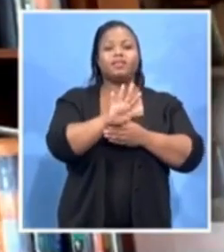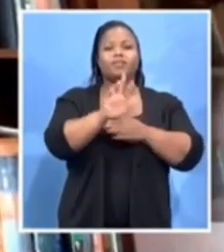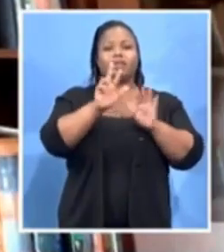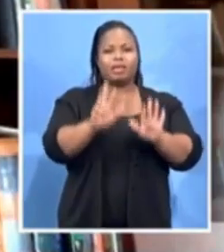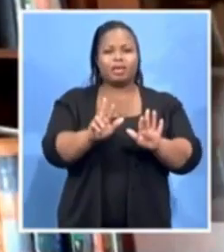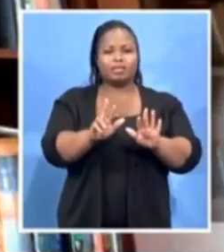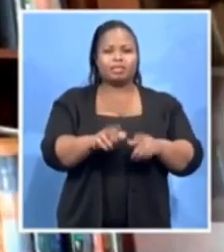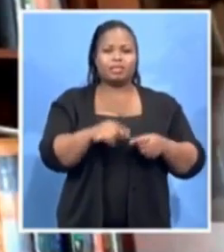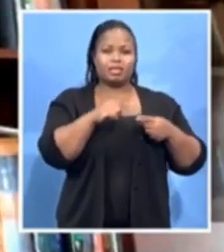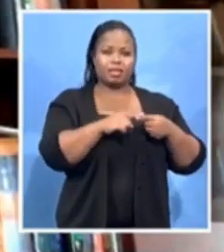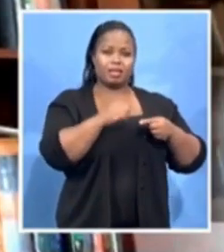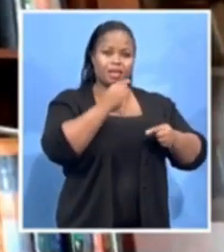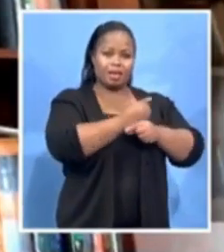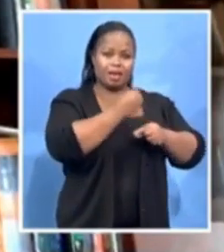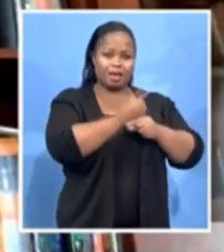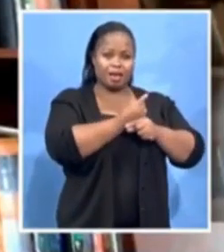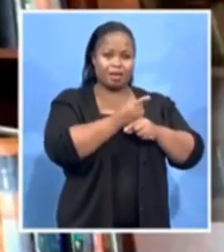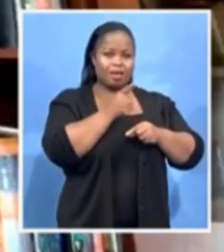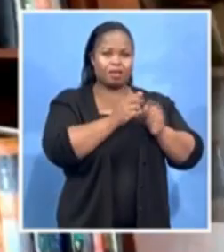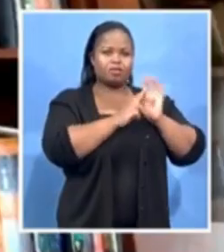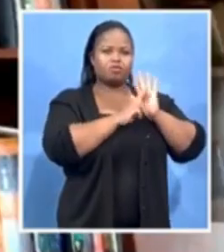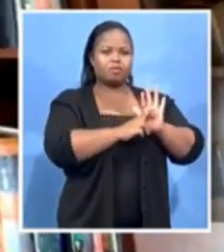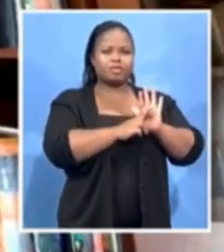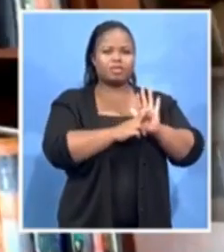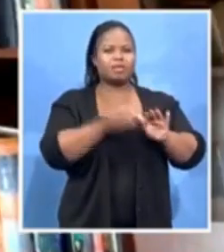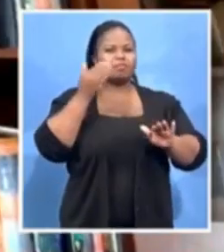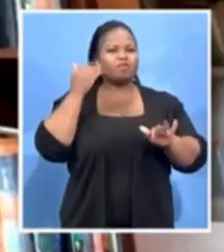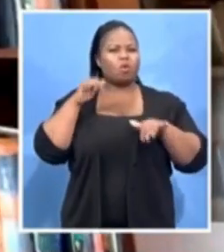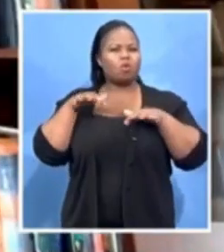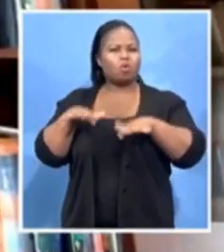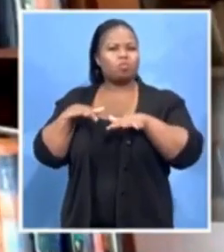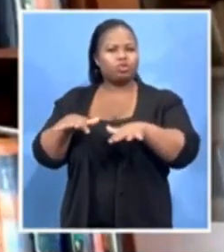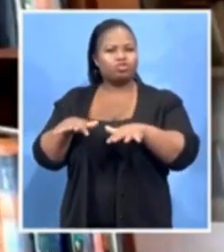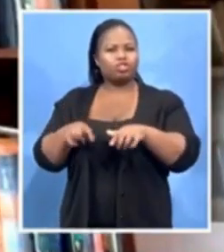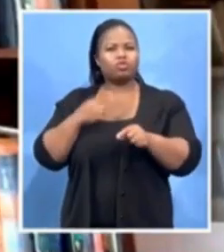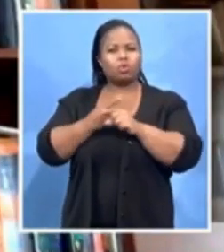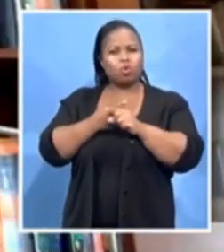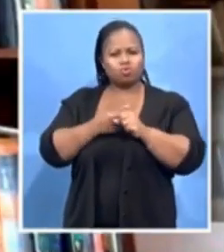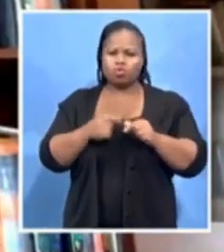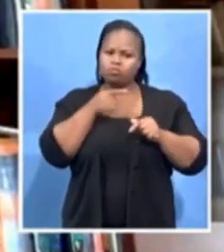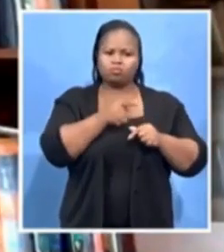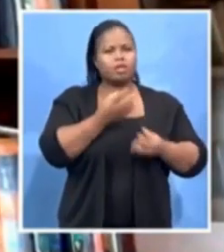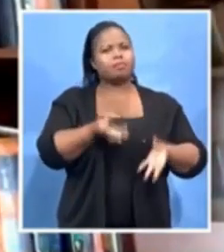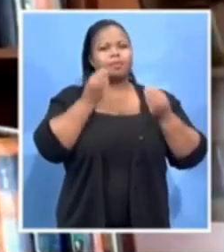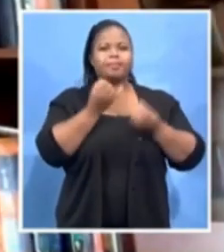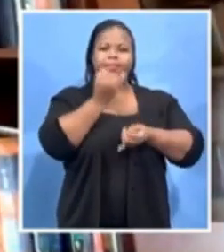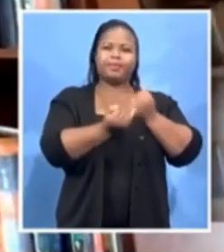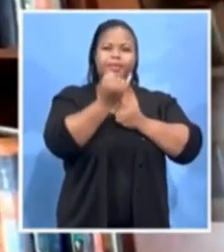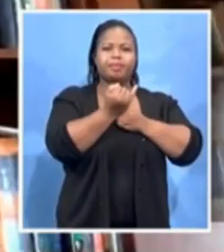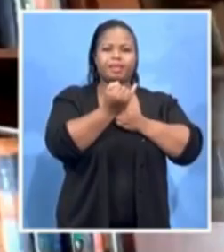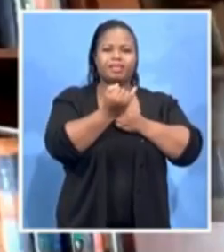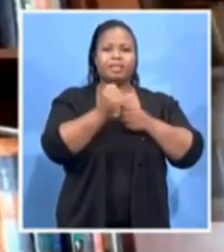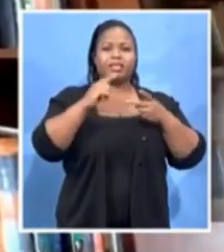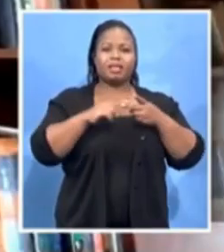representing the former British colonies as having regained their independence, and of course, Guinea-Conakry representing the